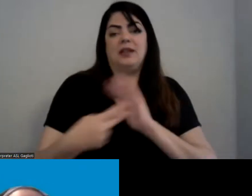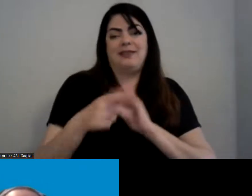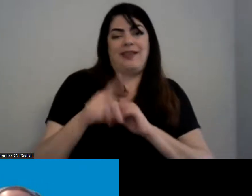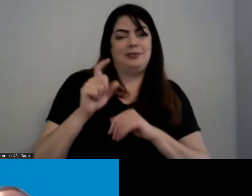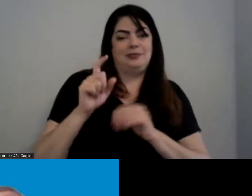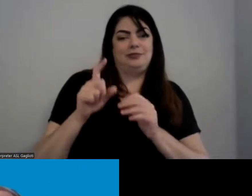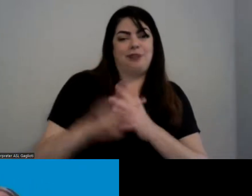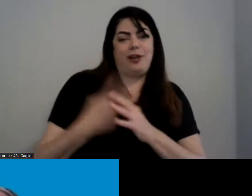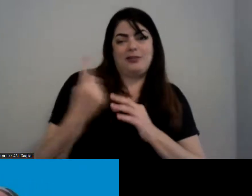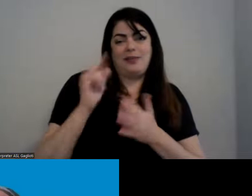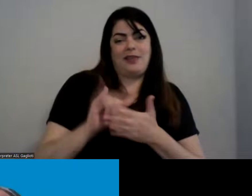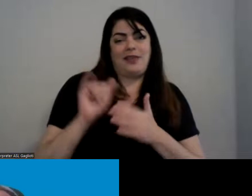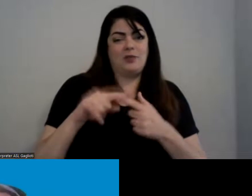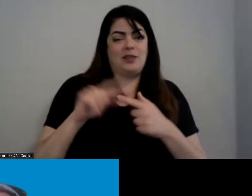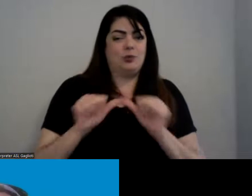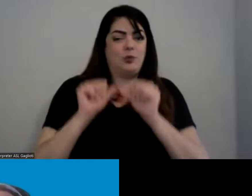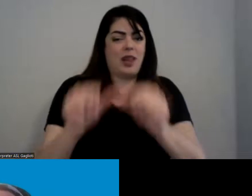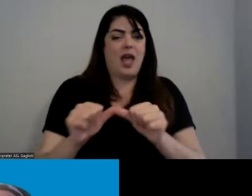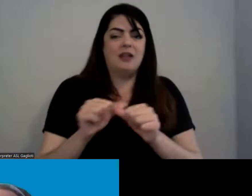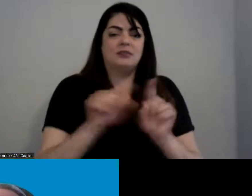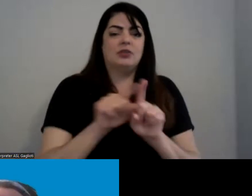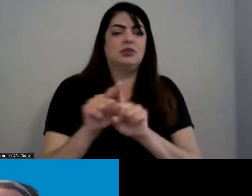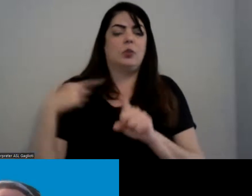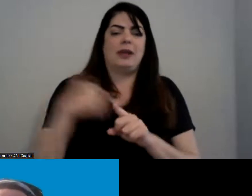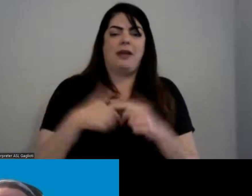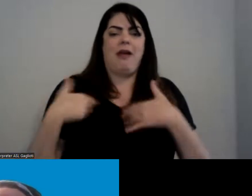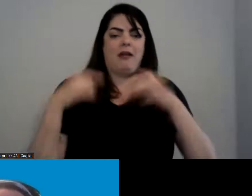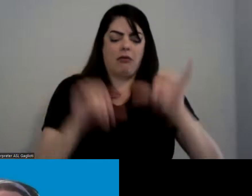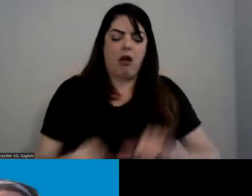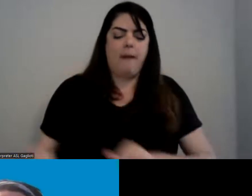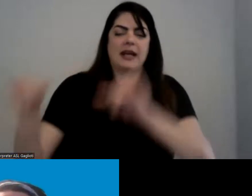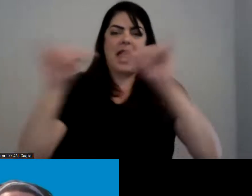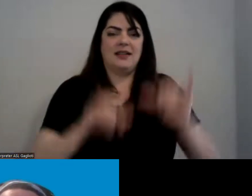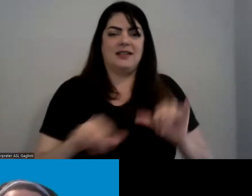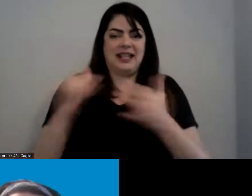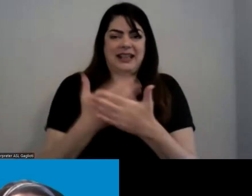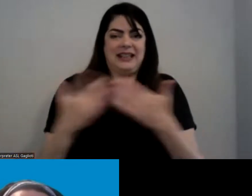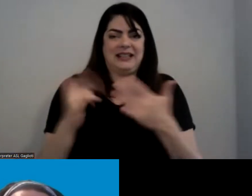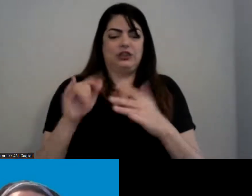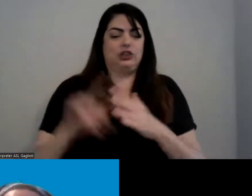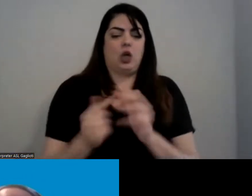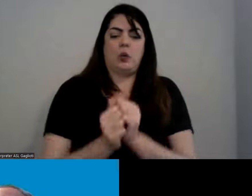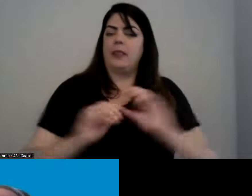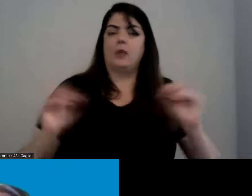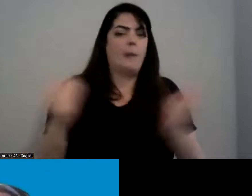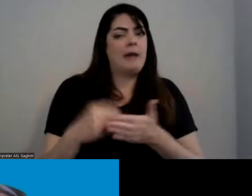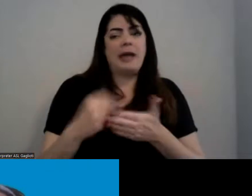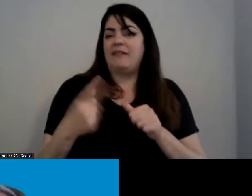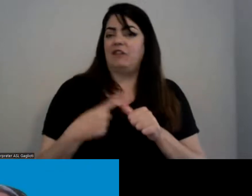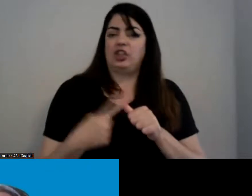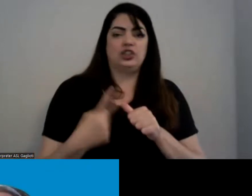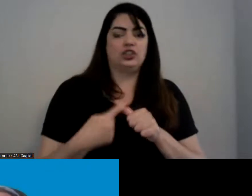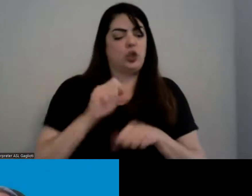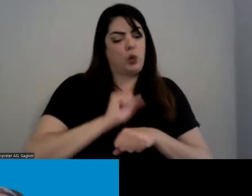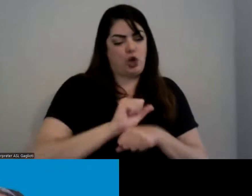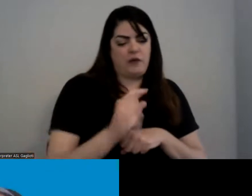started to last, and the fact that we all had a commonality that things started with no money. The money came later, right? We started the work with no